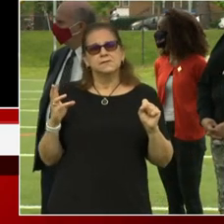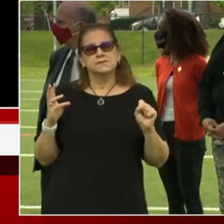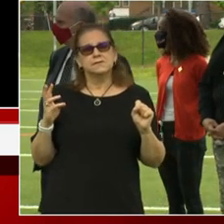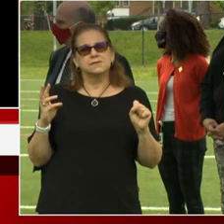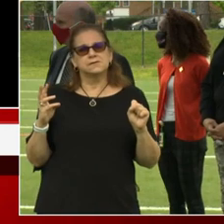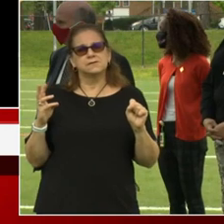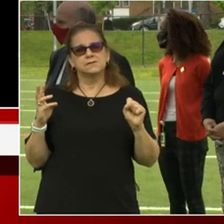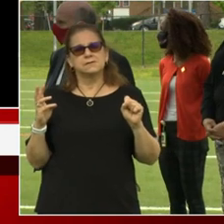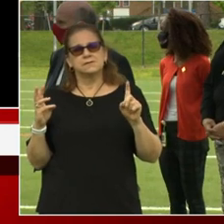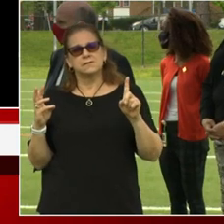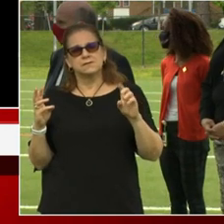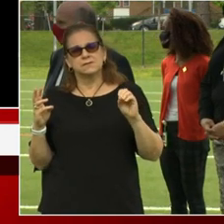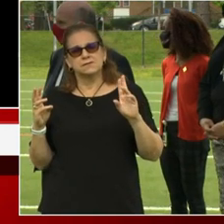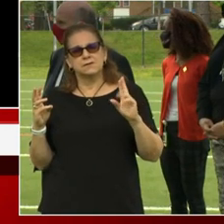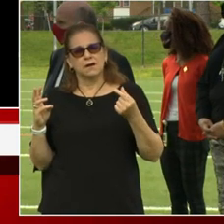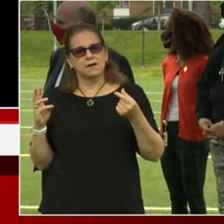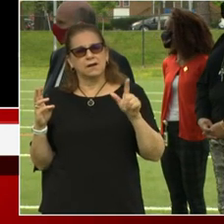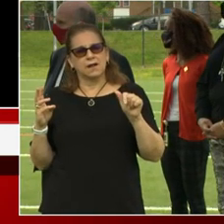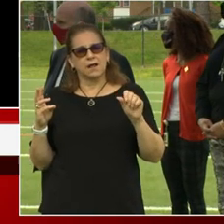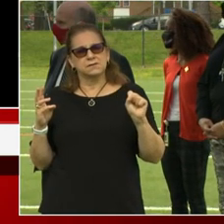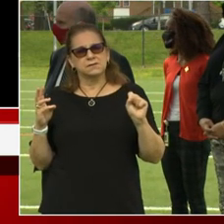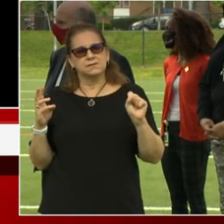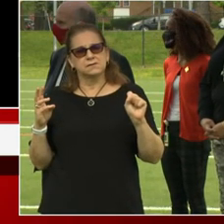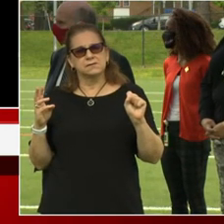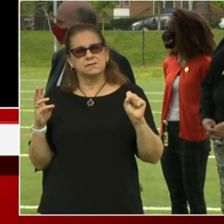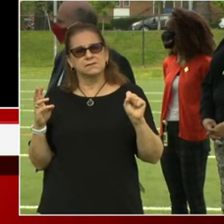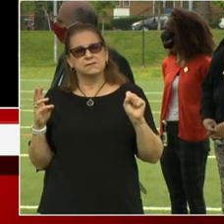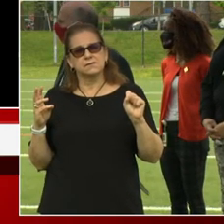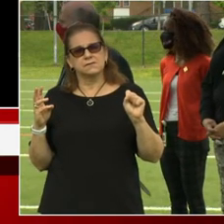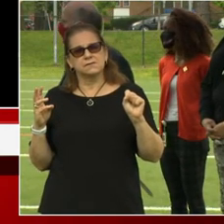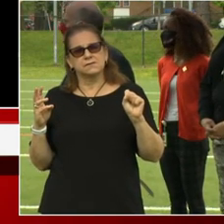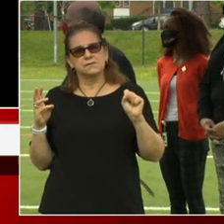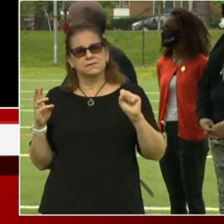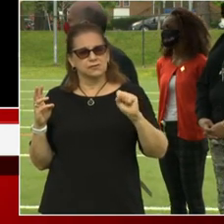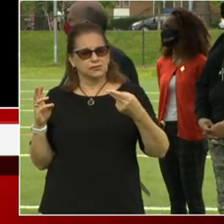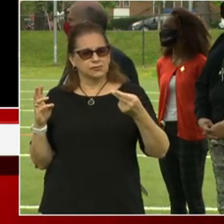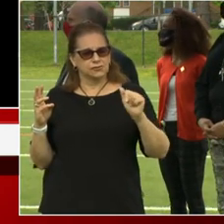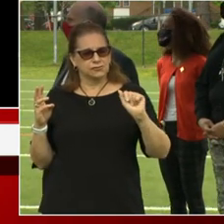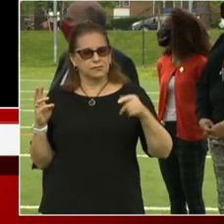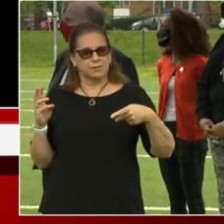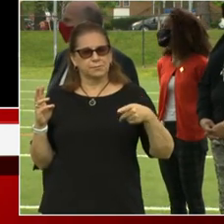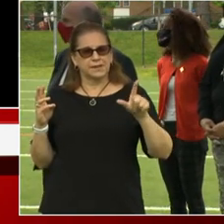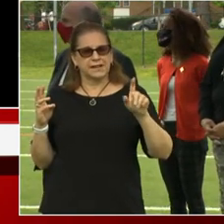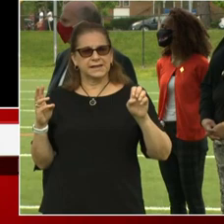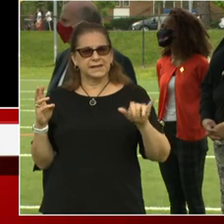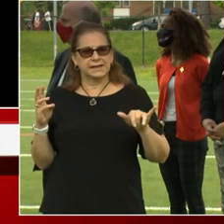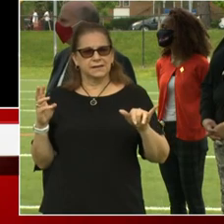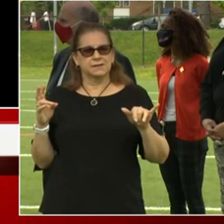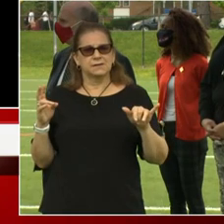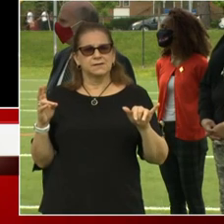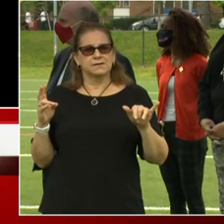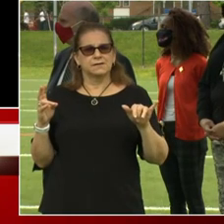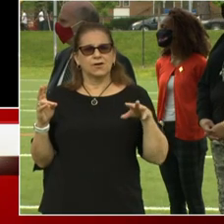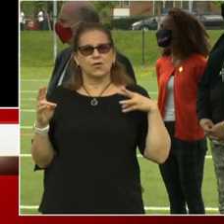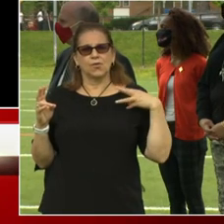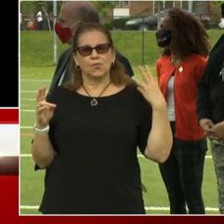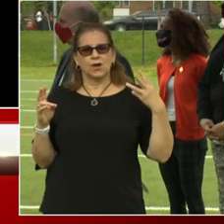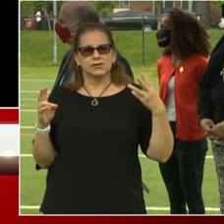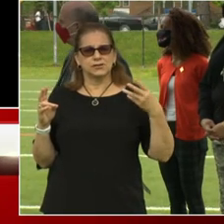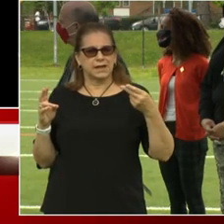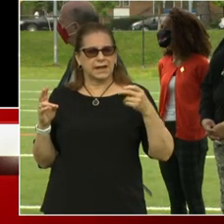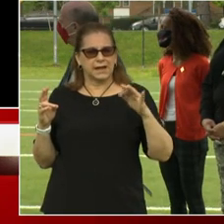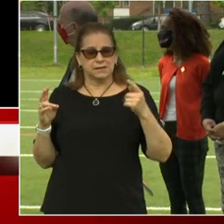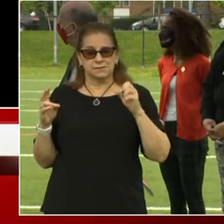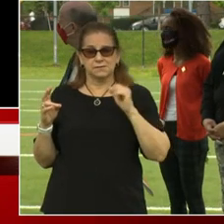Douglas Shipley, which will be led by Captain Damian Taylor. And last but certainly not least, Washington Highlands will be led by Captain